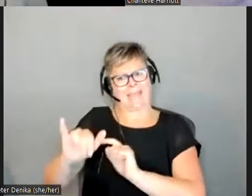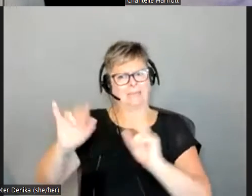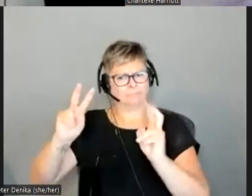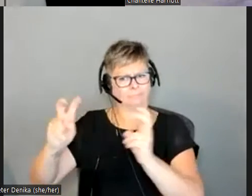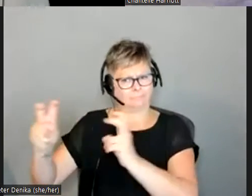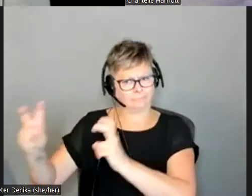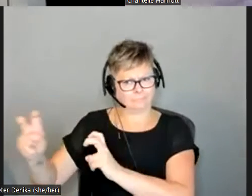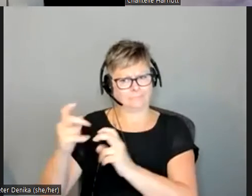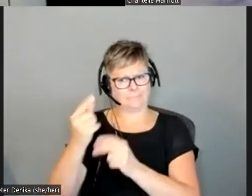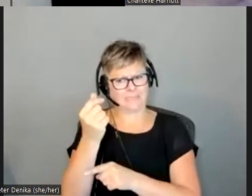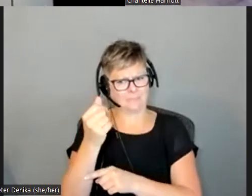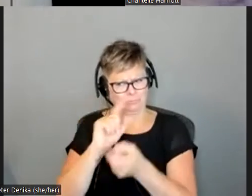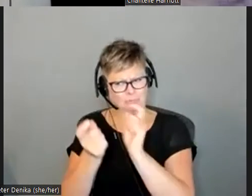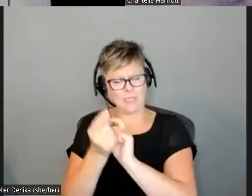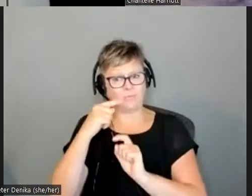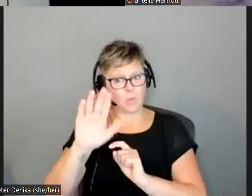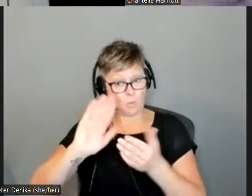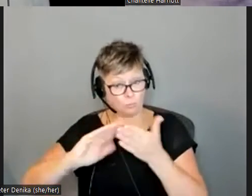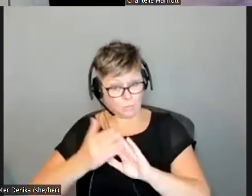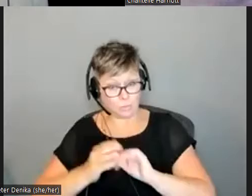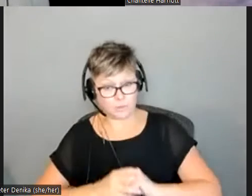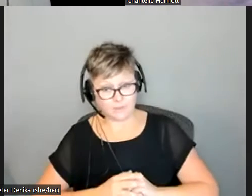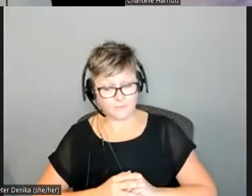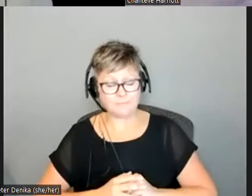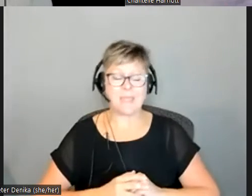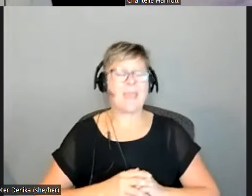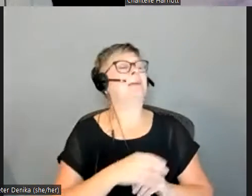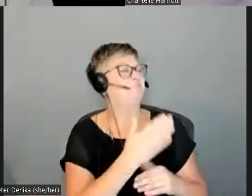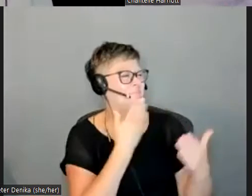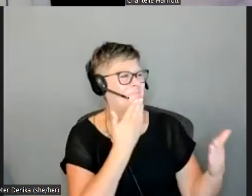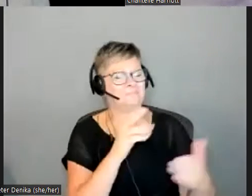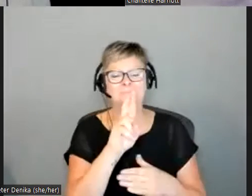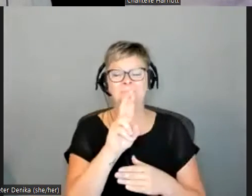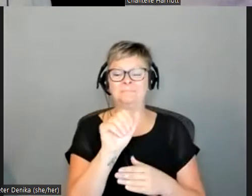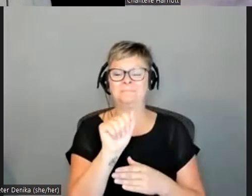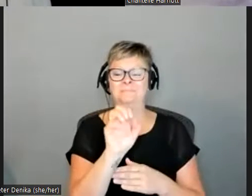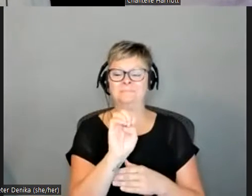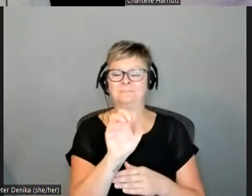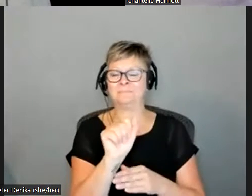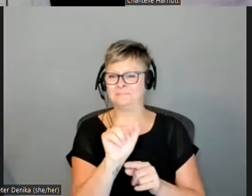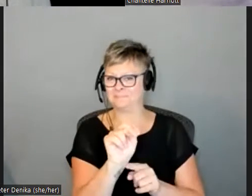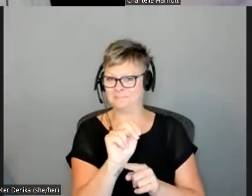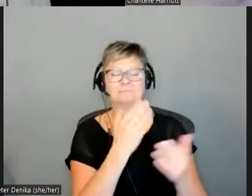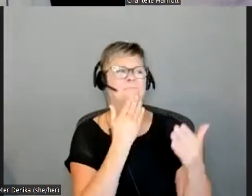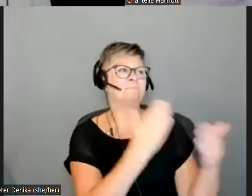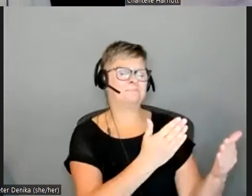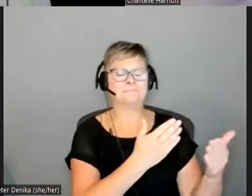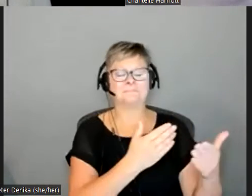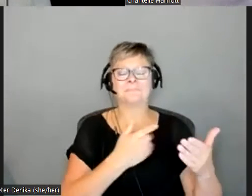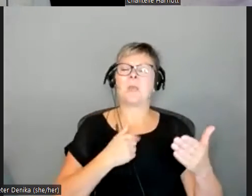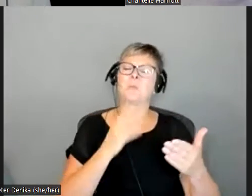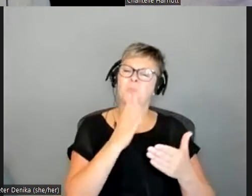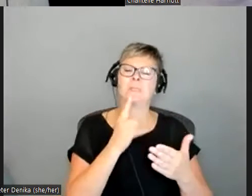Absolutely. Thank you, Rianne. Yeah, I'll just talk a little bit about and the work that we've done within the Community